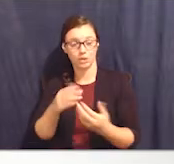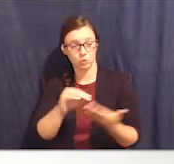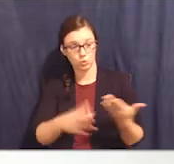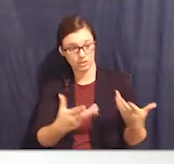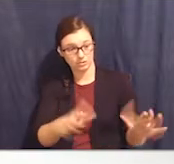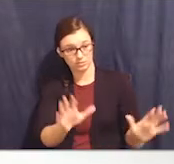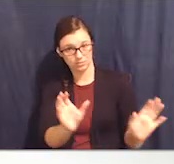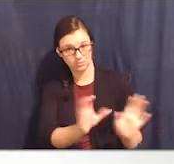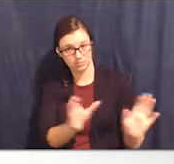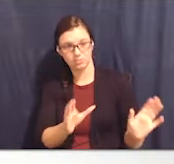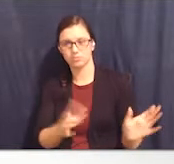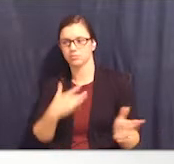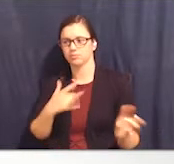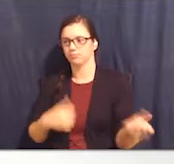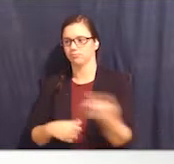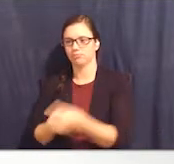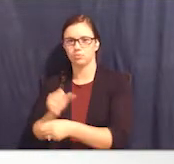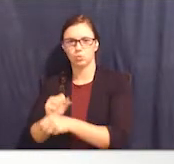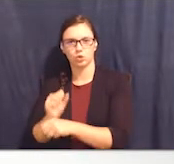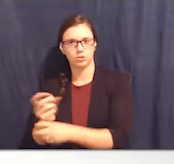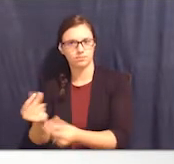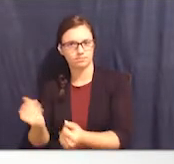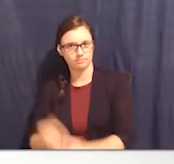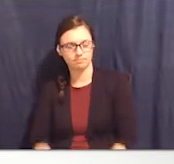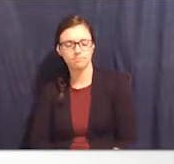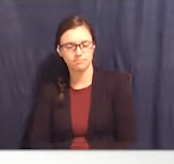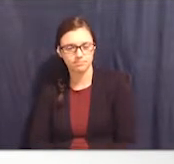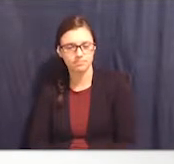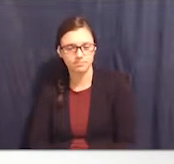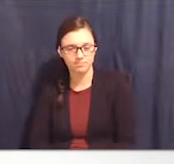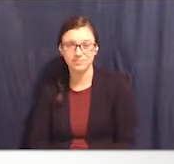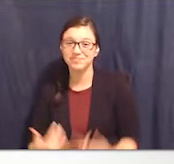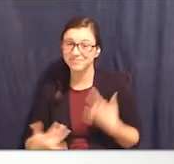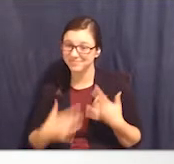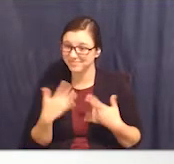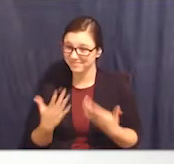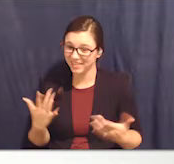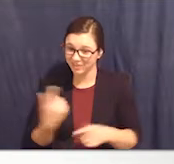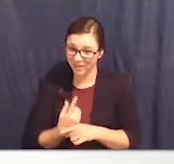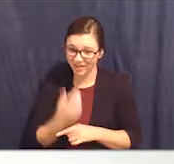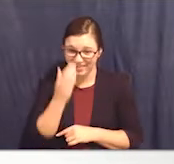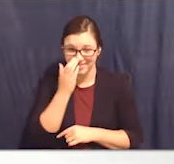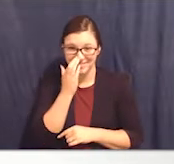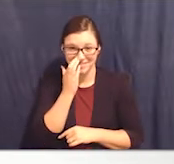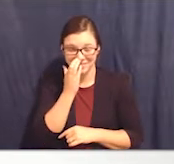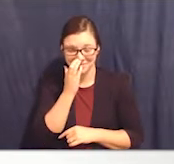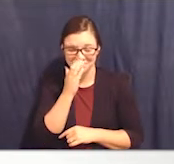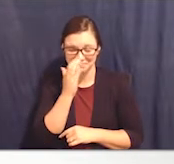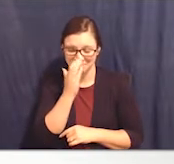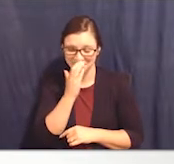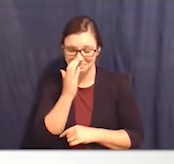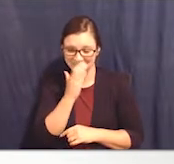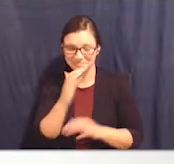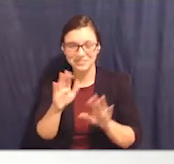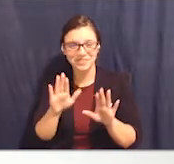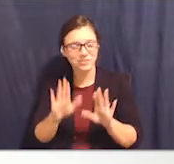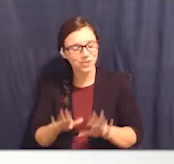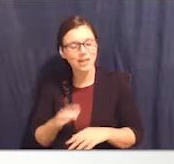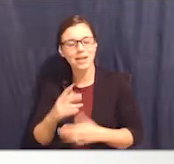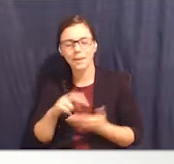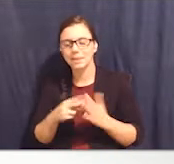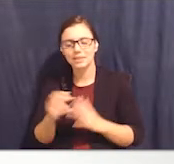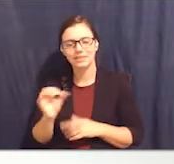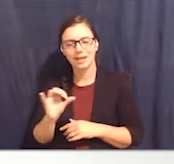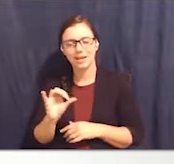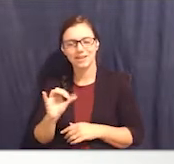to sink in a little bit, you know, and they're thinking about that. And so this is what's next after K-12. Now, a student